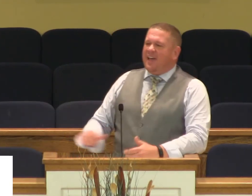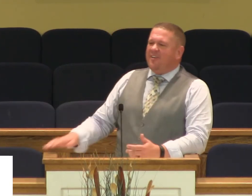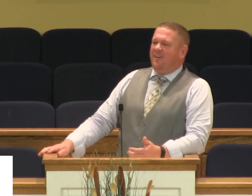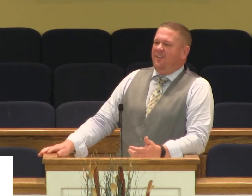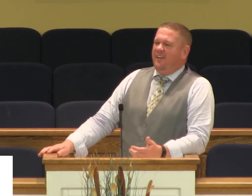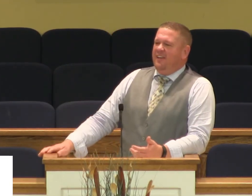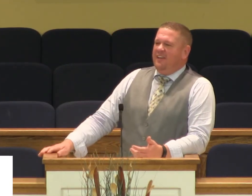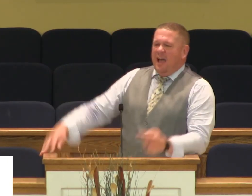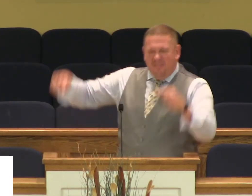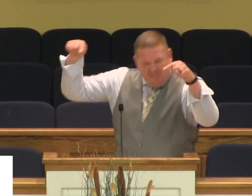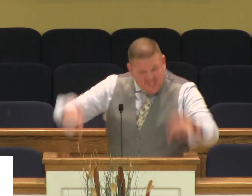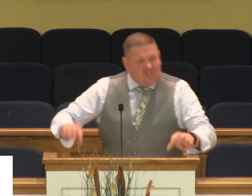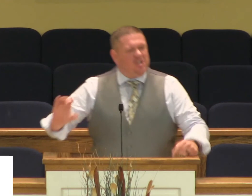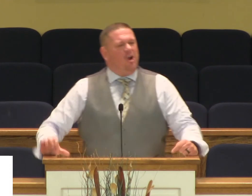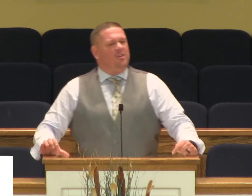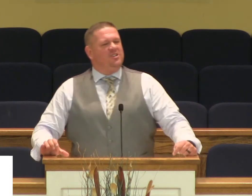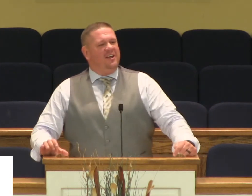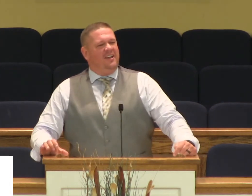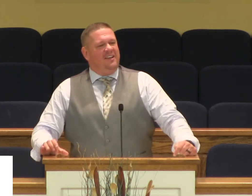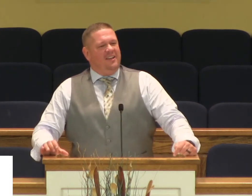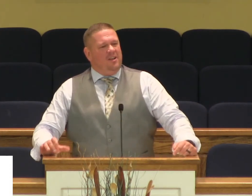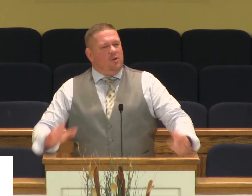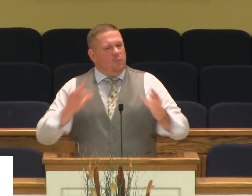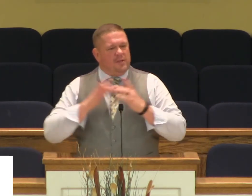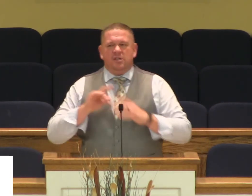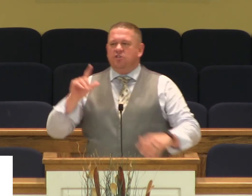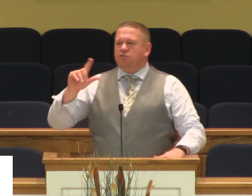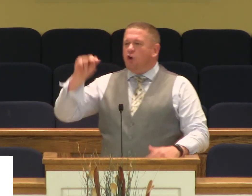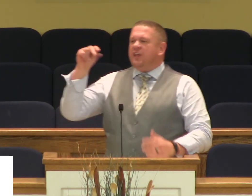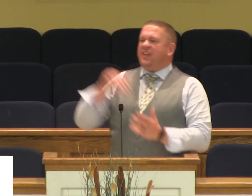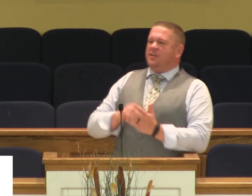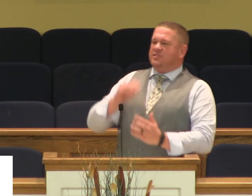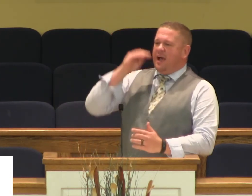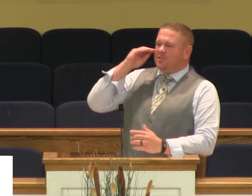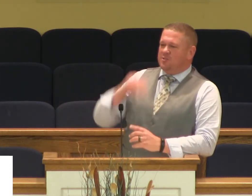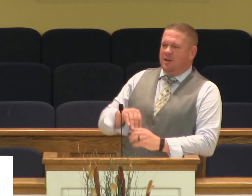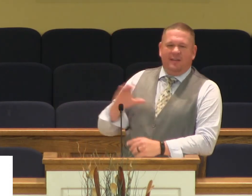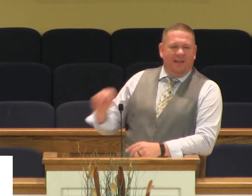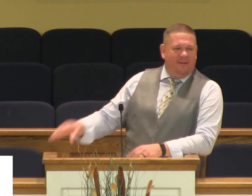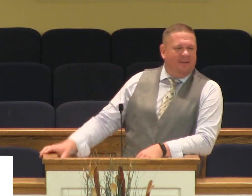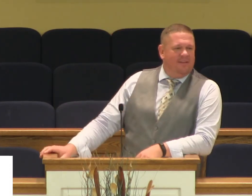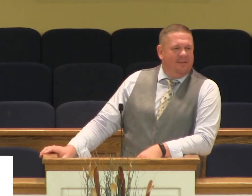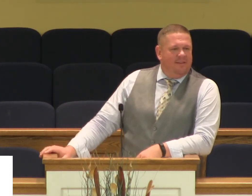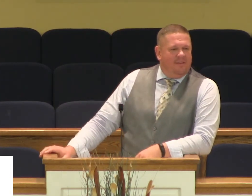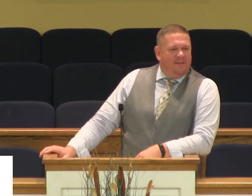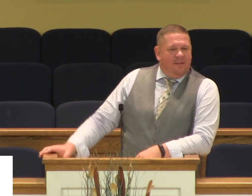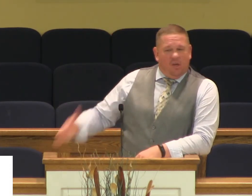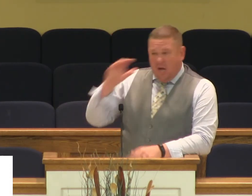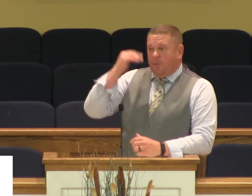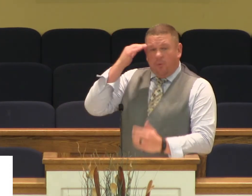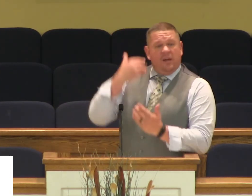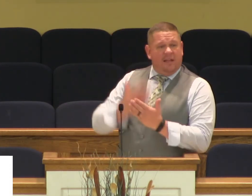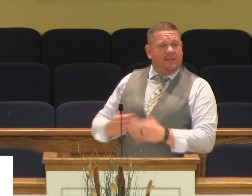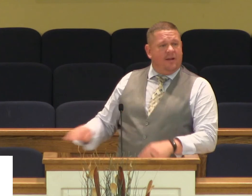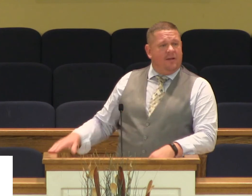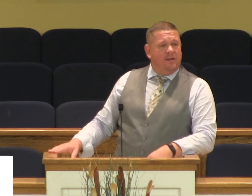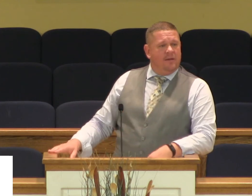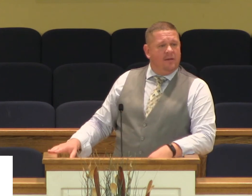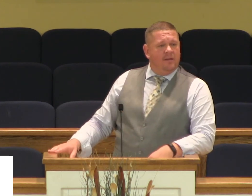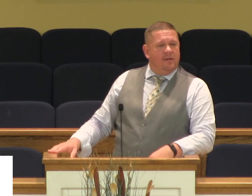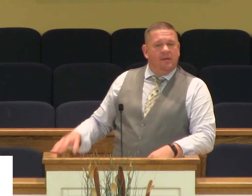celebrate together how this church reached 30,000 households in our county. Amen. You know how we know we're going to get